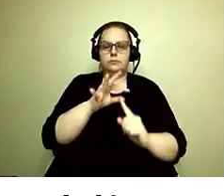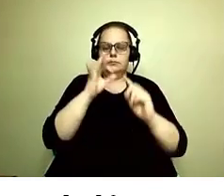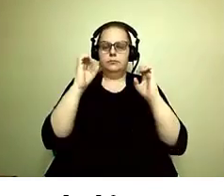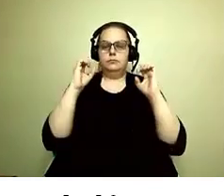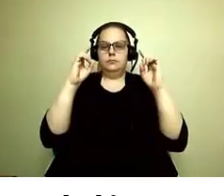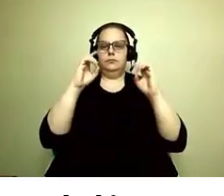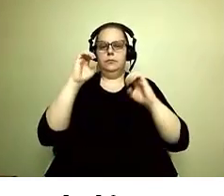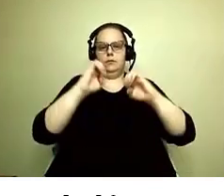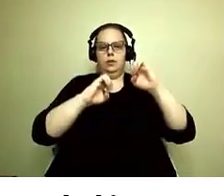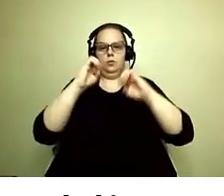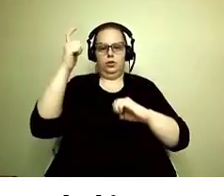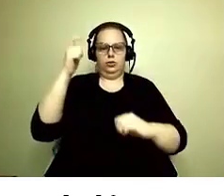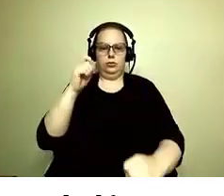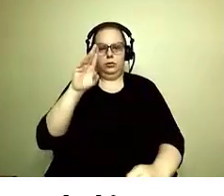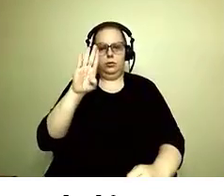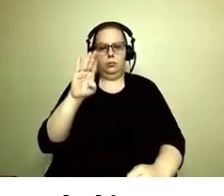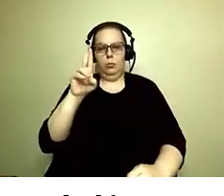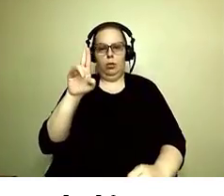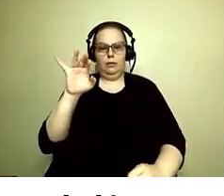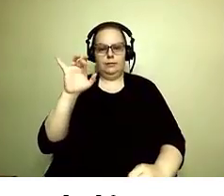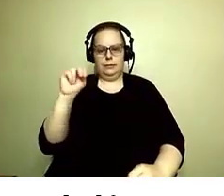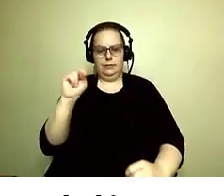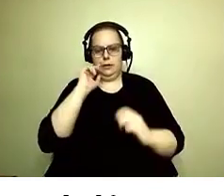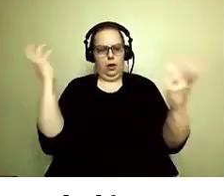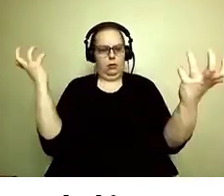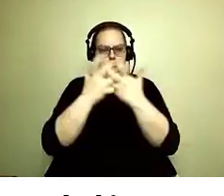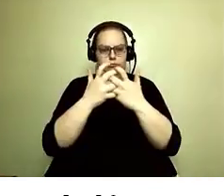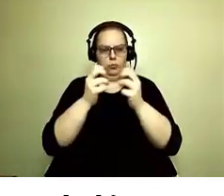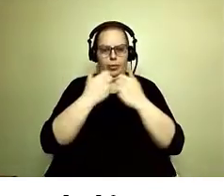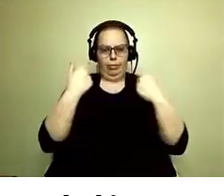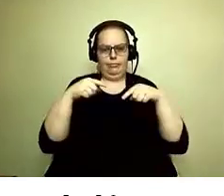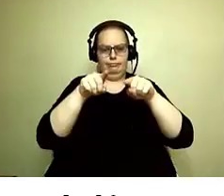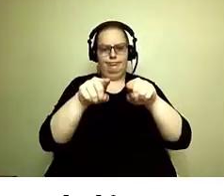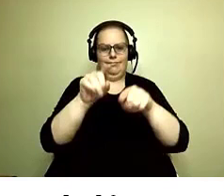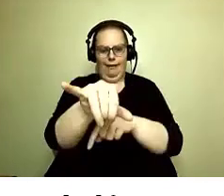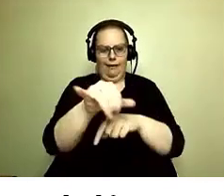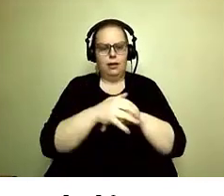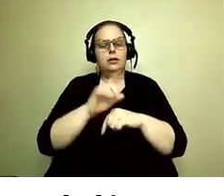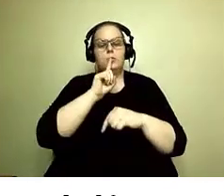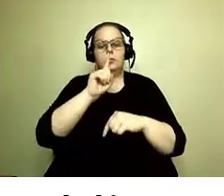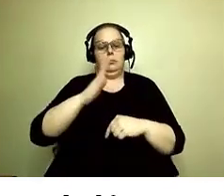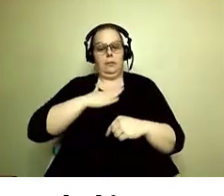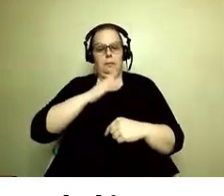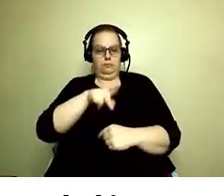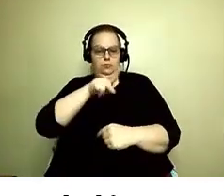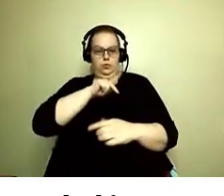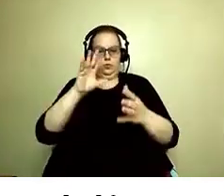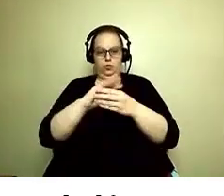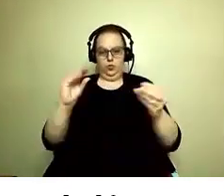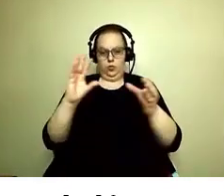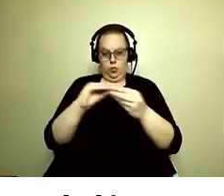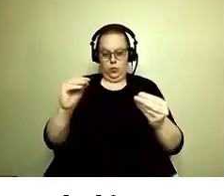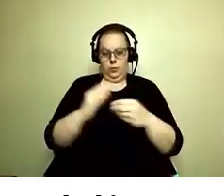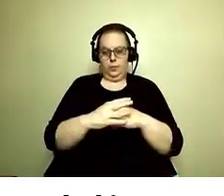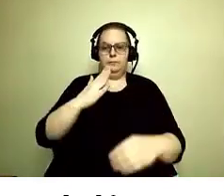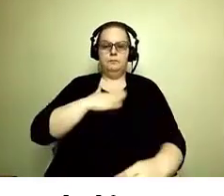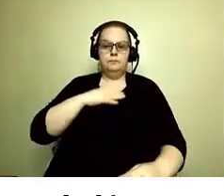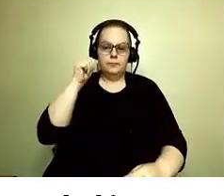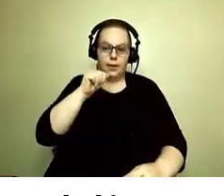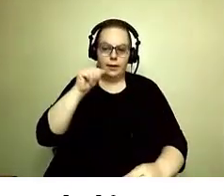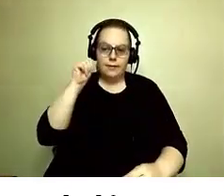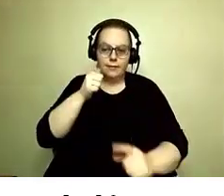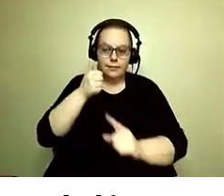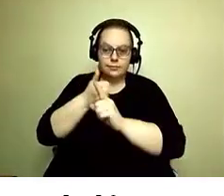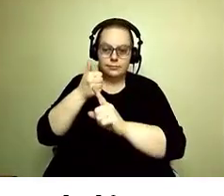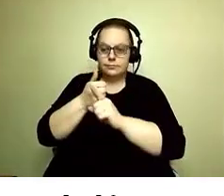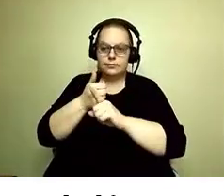Evaluation Bulletin, fits in. But just to share kind of my own personal story, my own aunt, for example, was